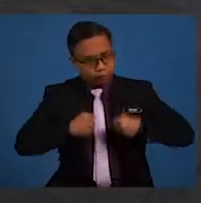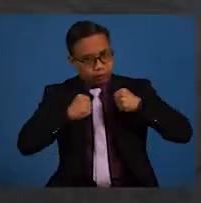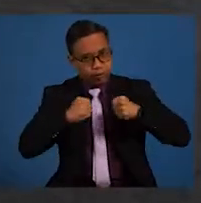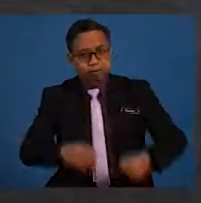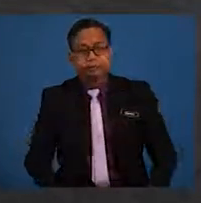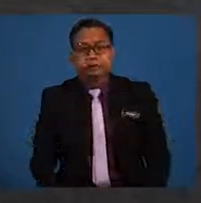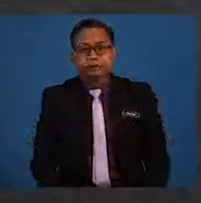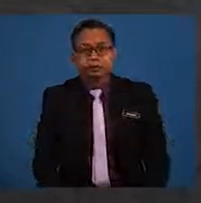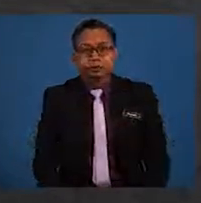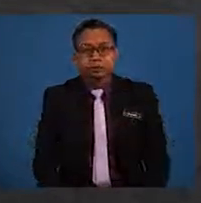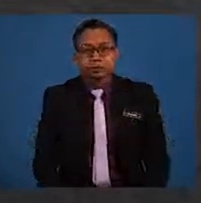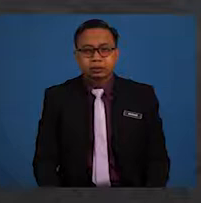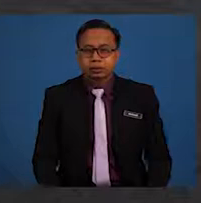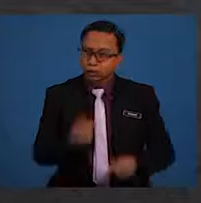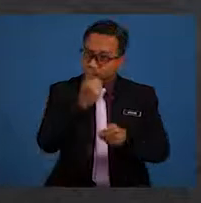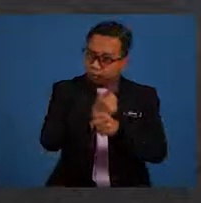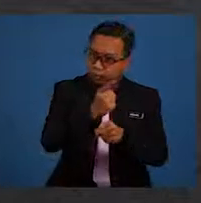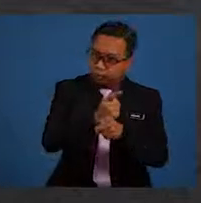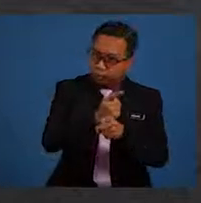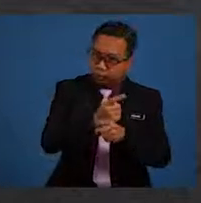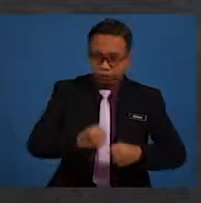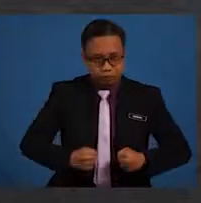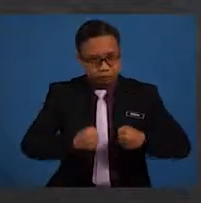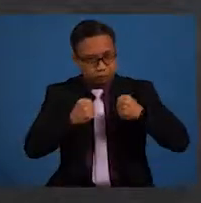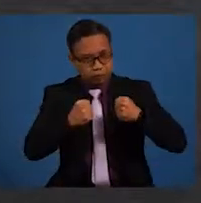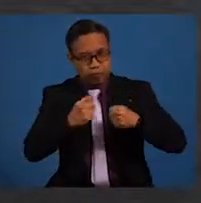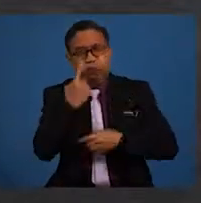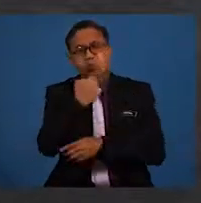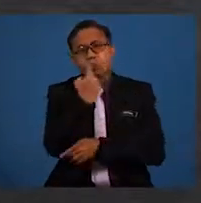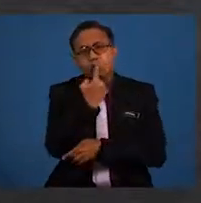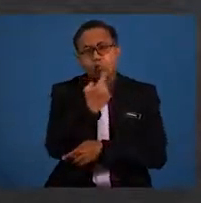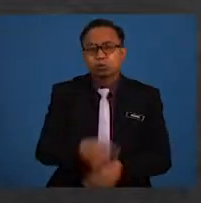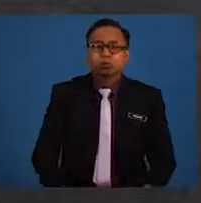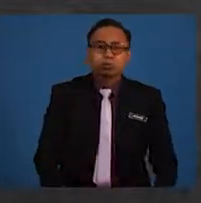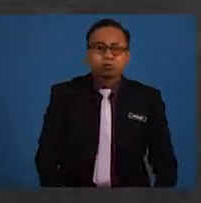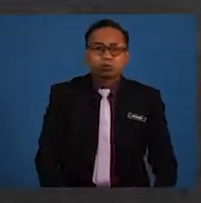Who is definitely the survivor here?